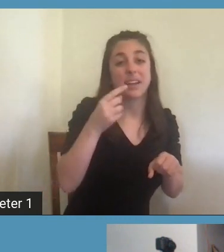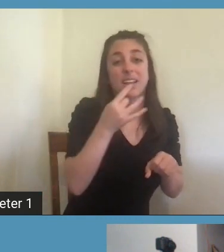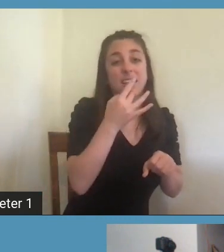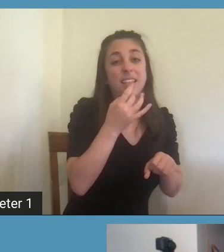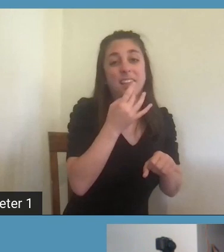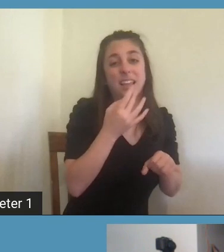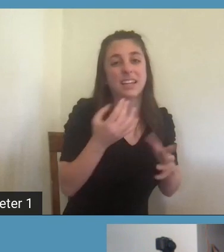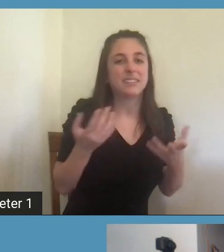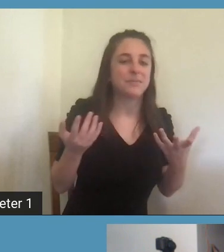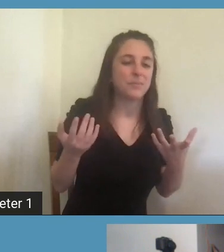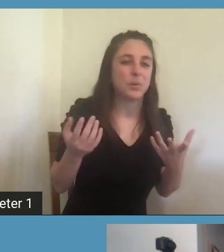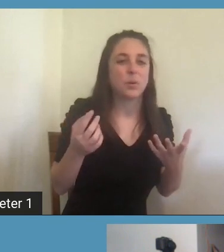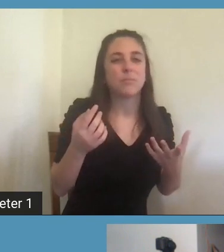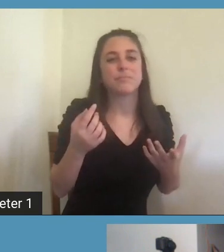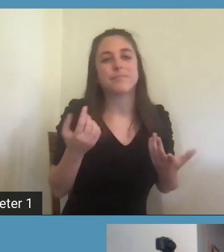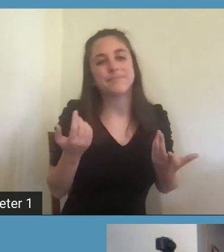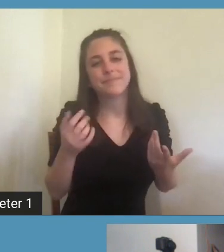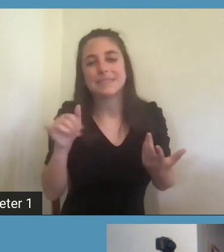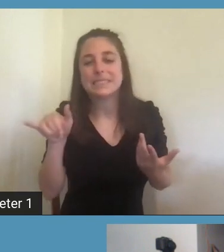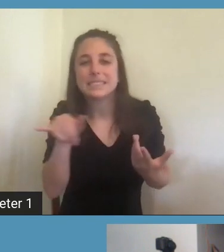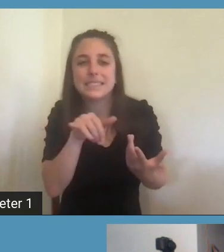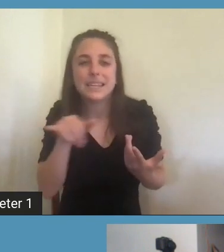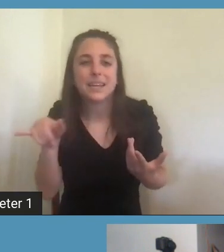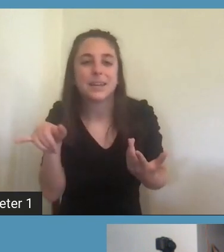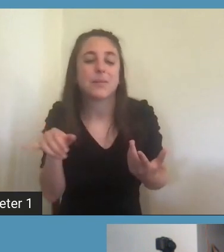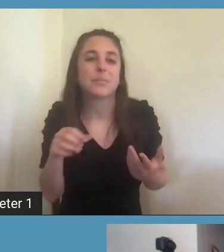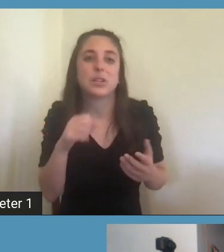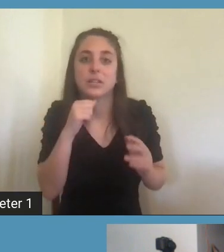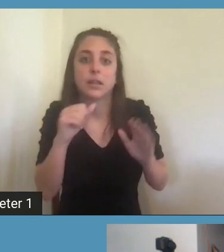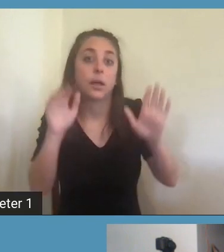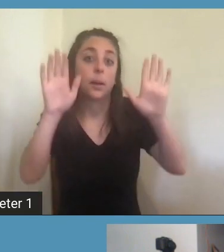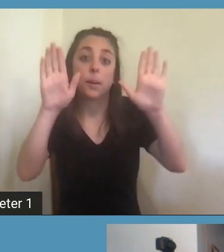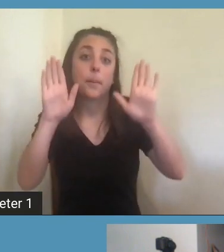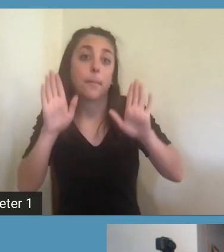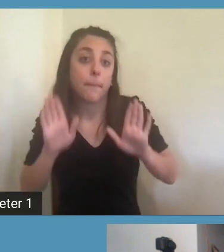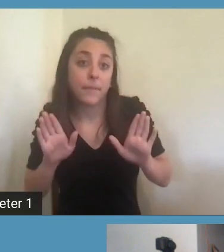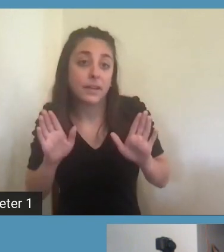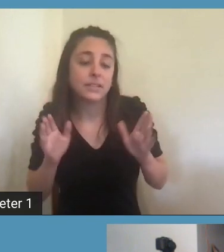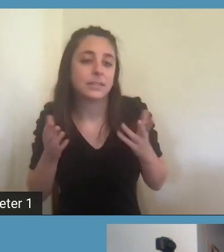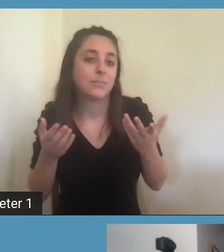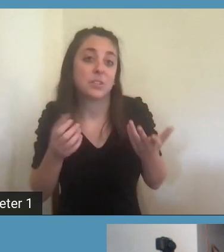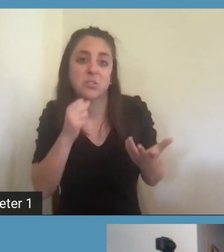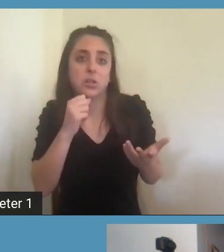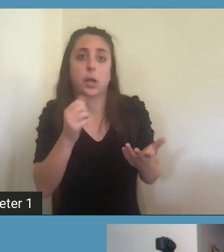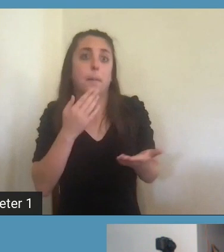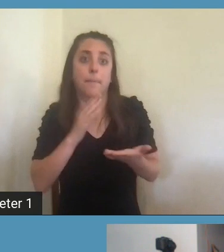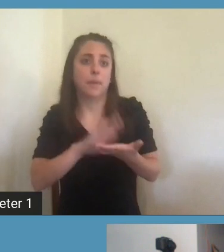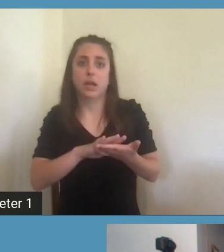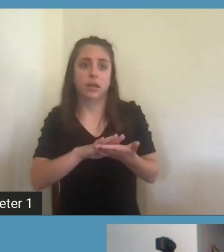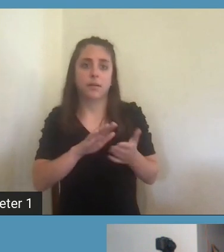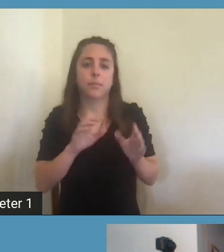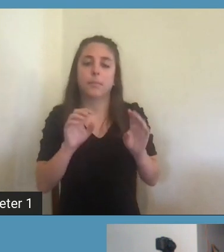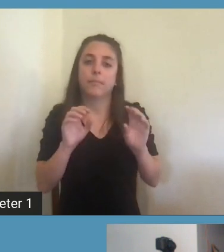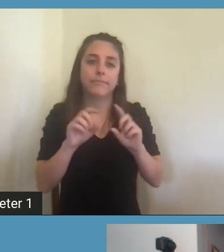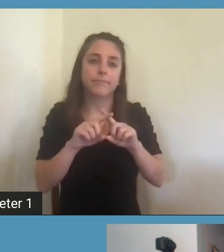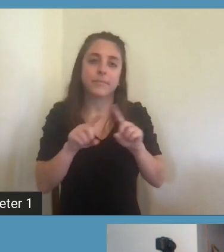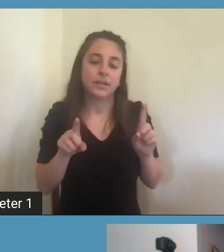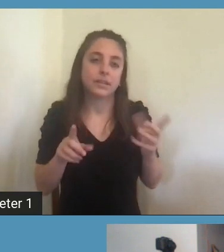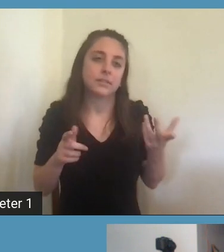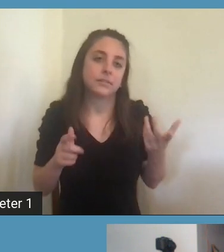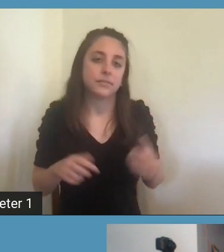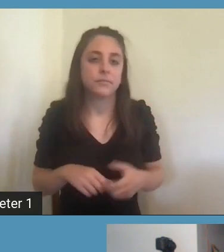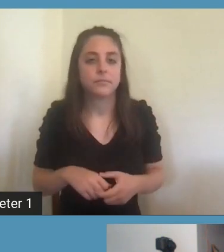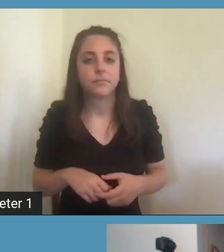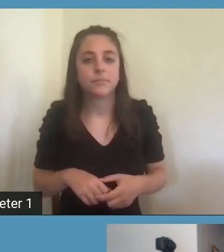doesn't look great. It doesn't look bad, and if that's all you have, I know you can get some pretty inexpensively.